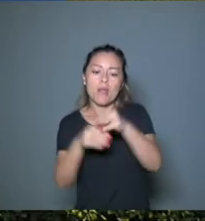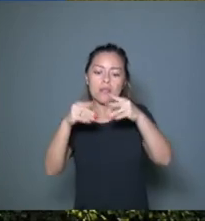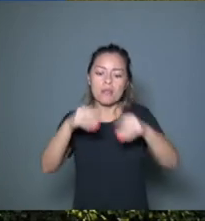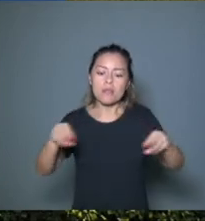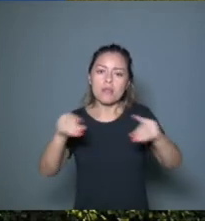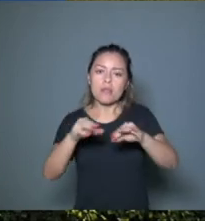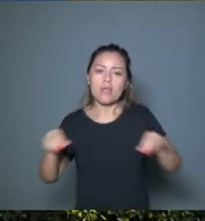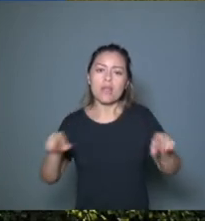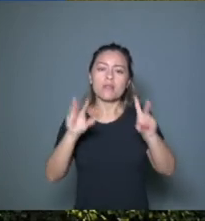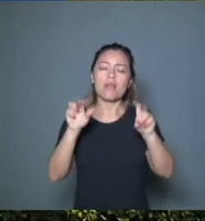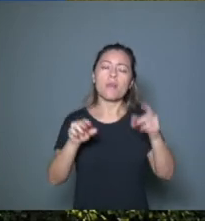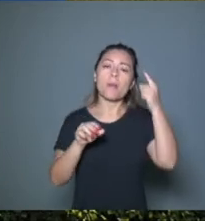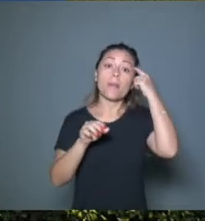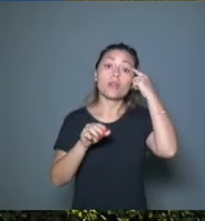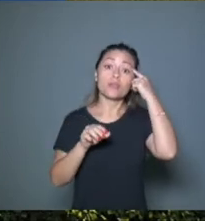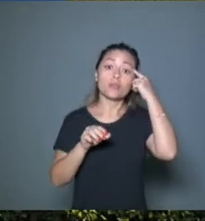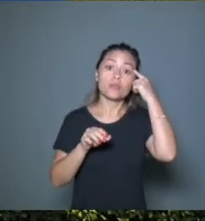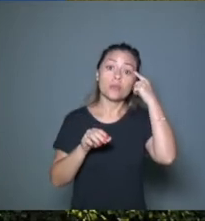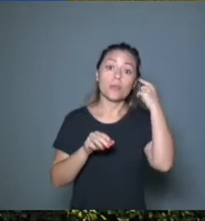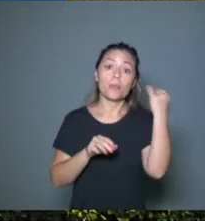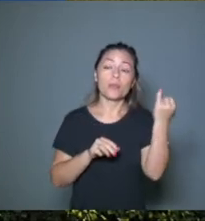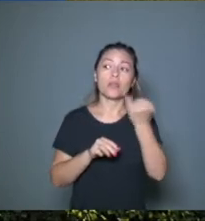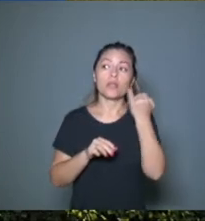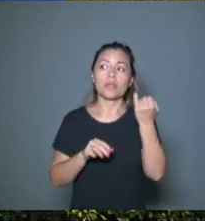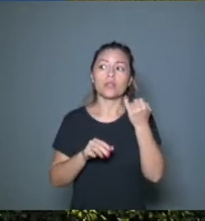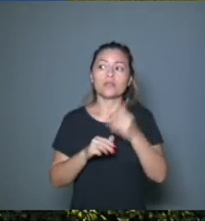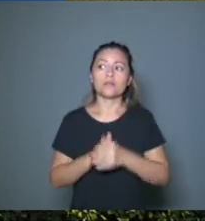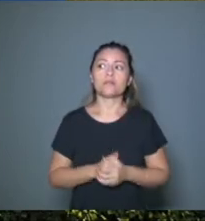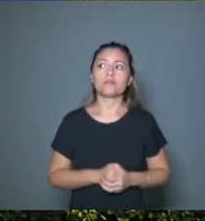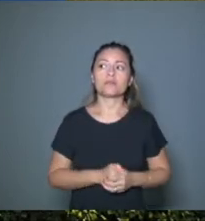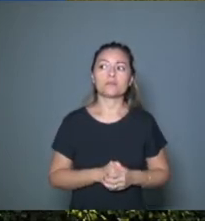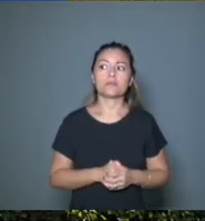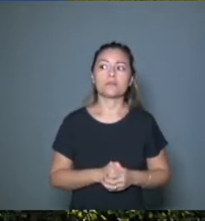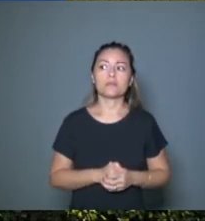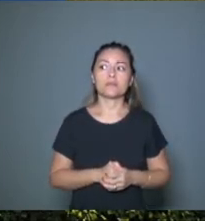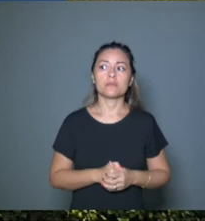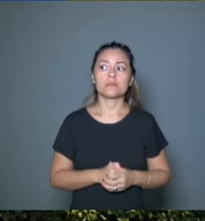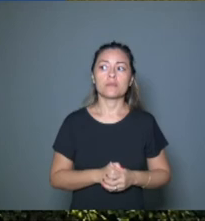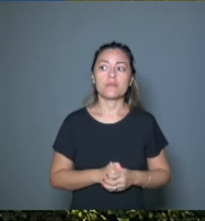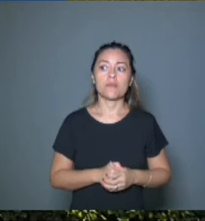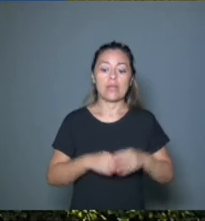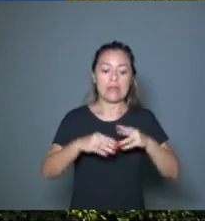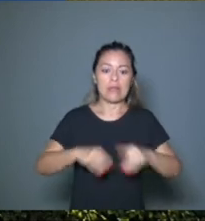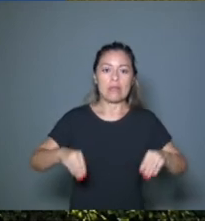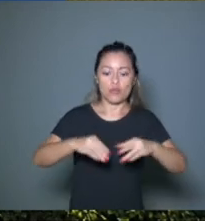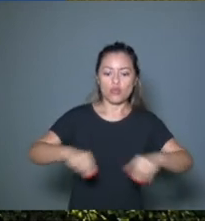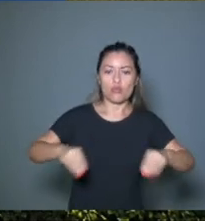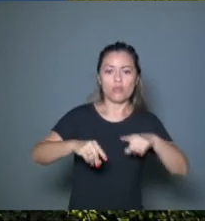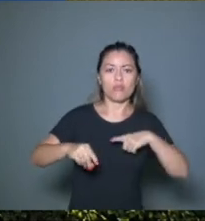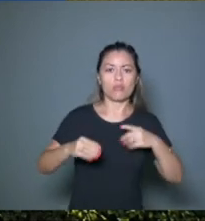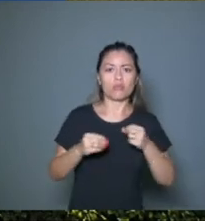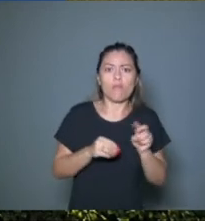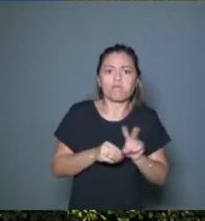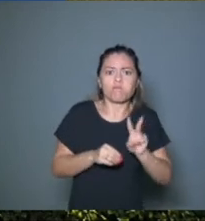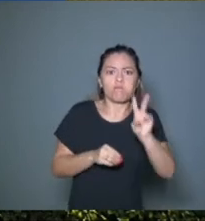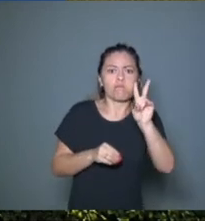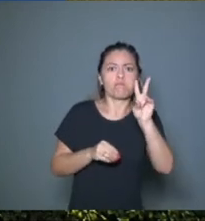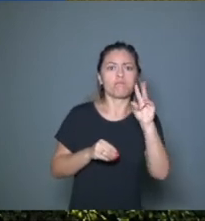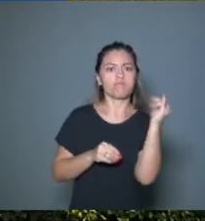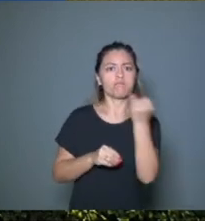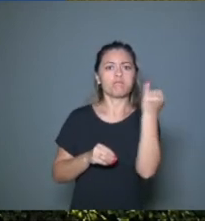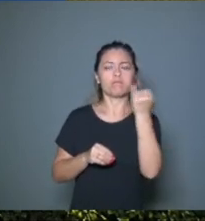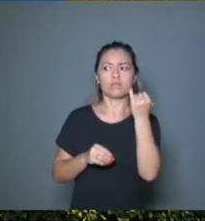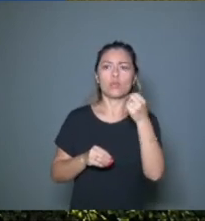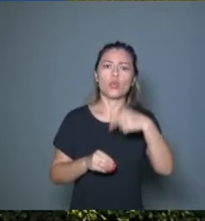fertilizers, I think an important point is that, for better or worse, the soil is a